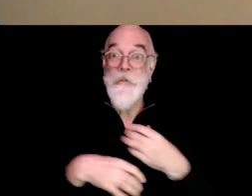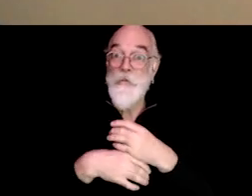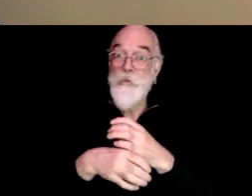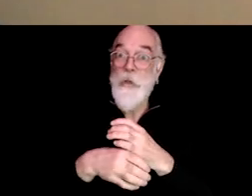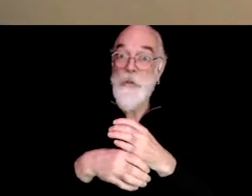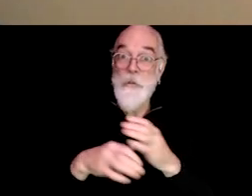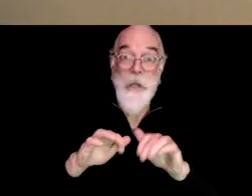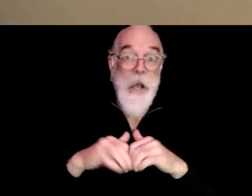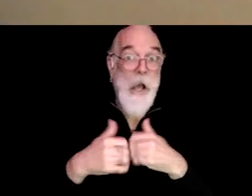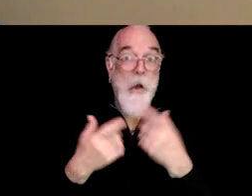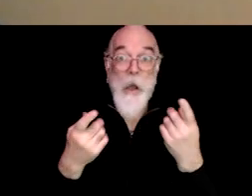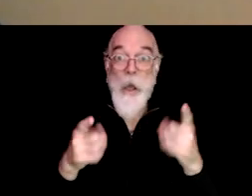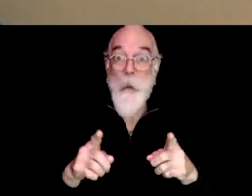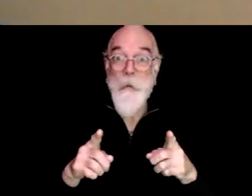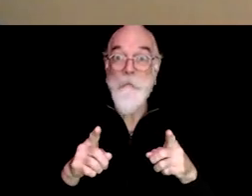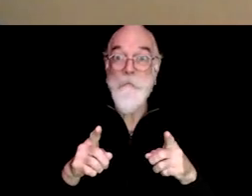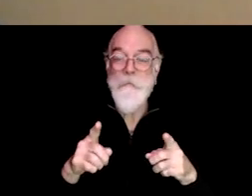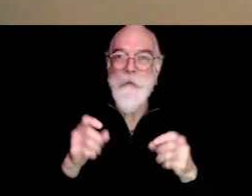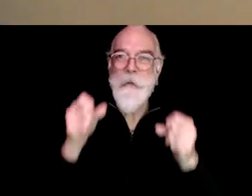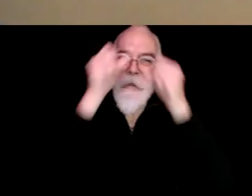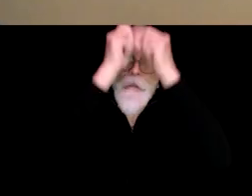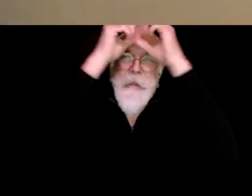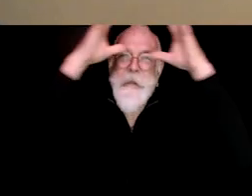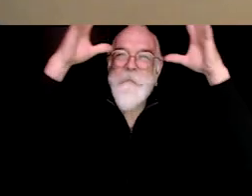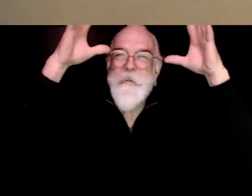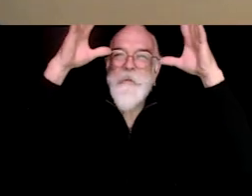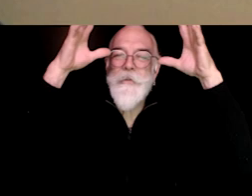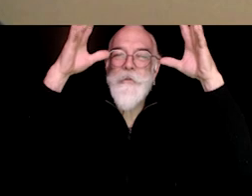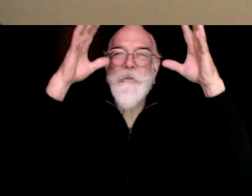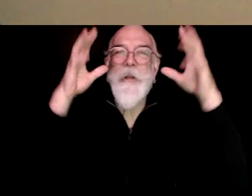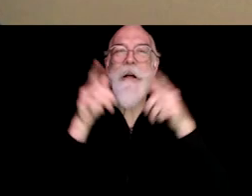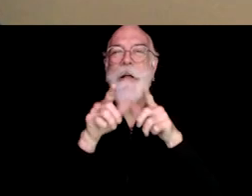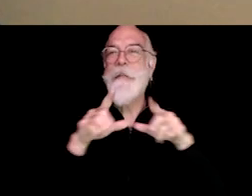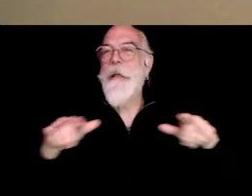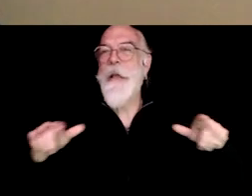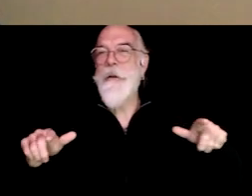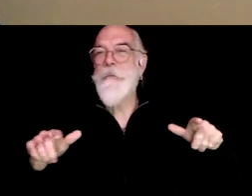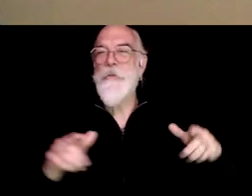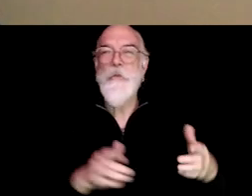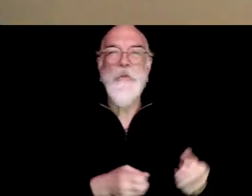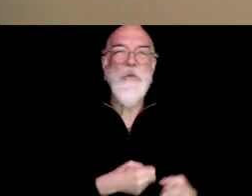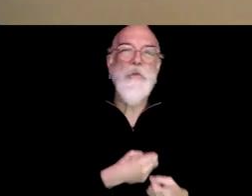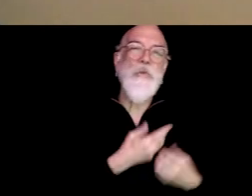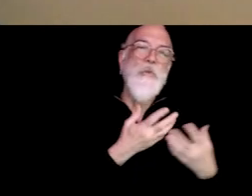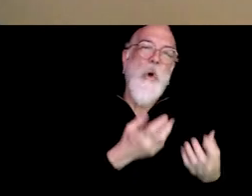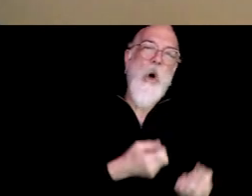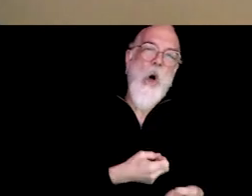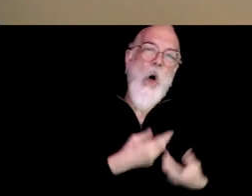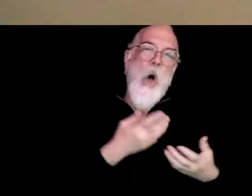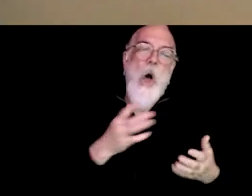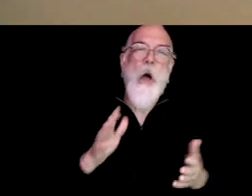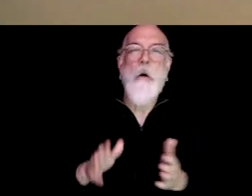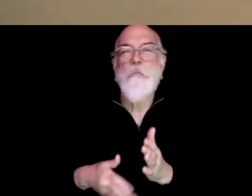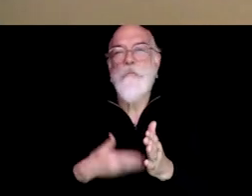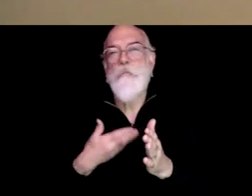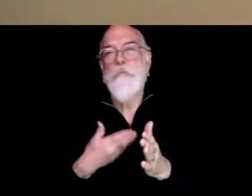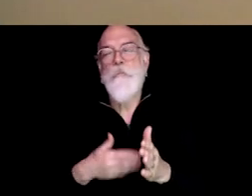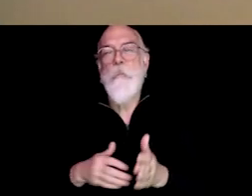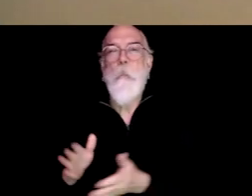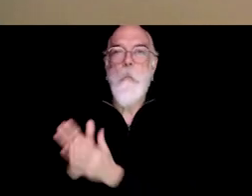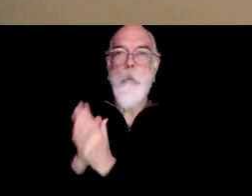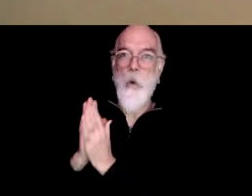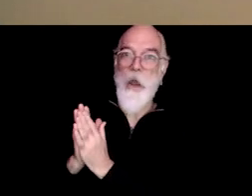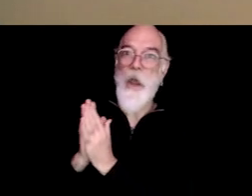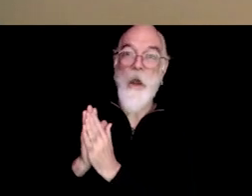language and image, songs, prayers, through the speaking of a people's original